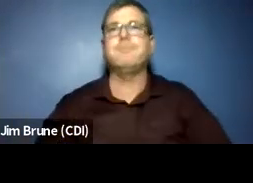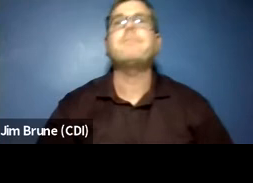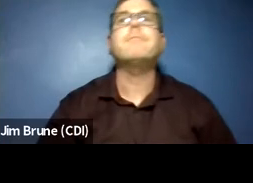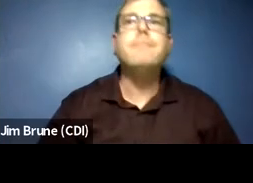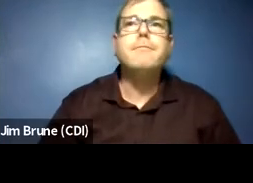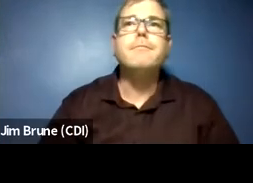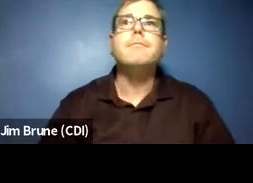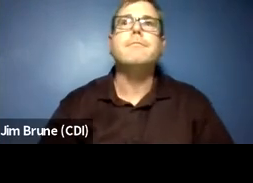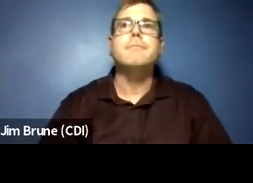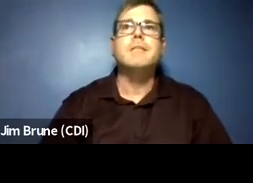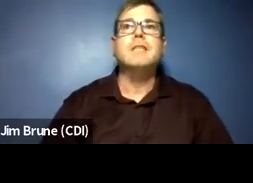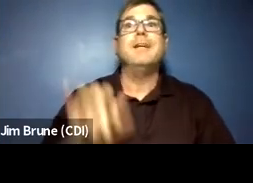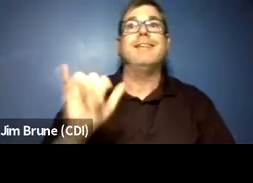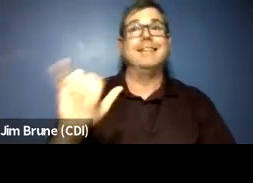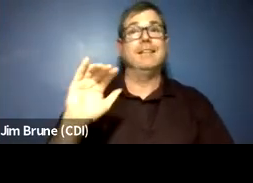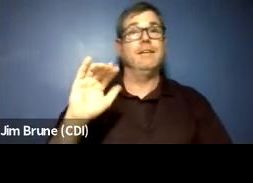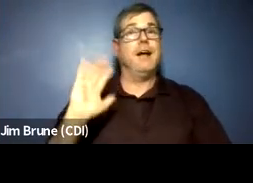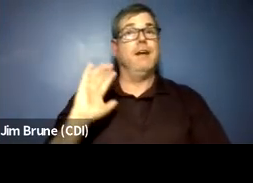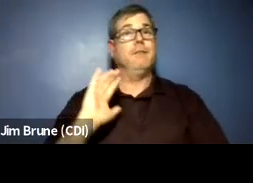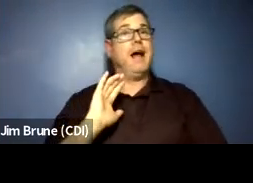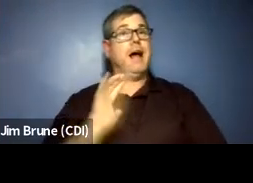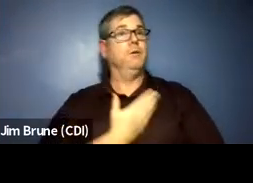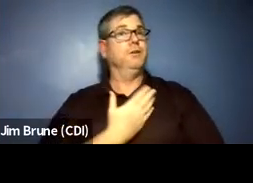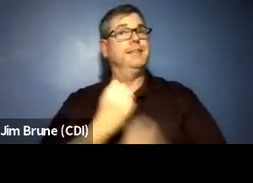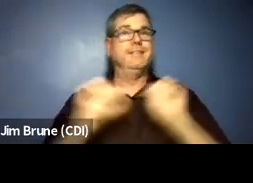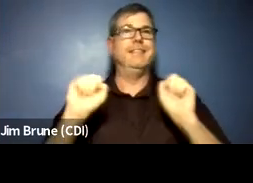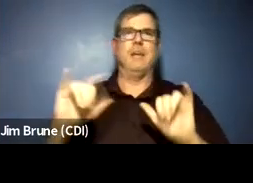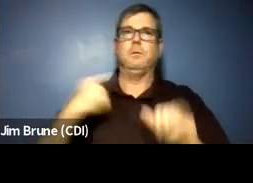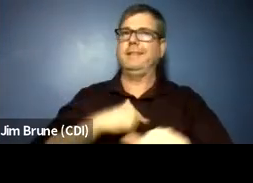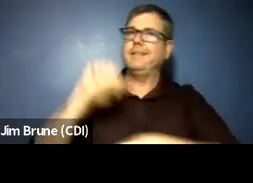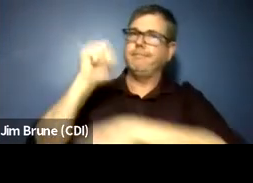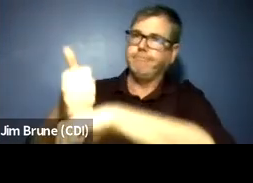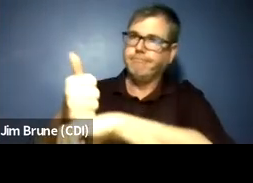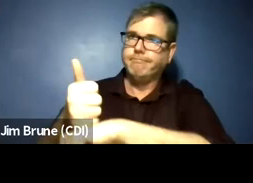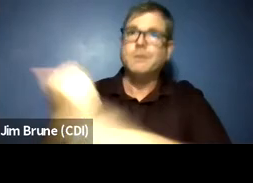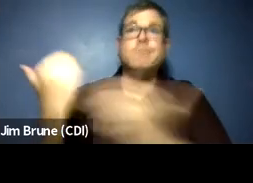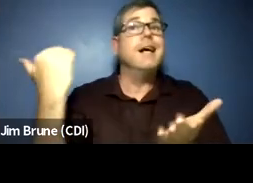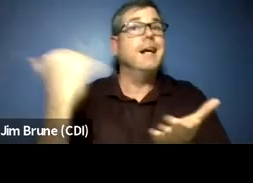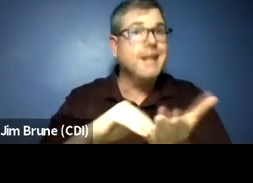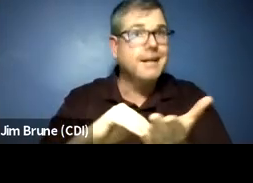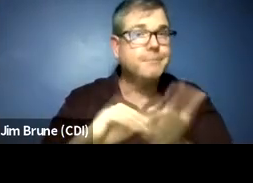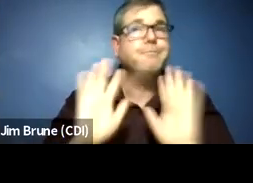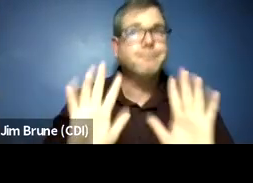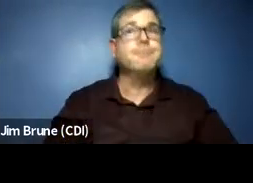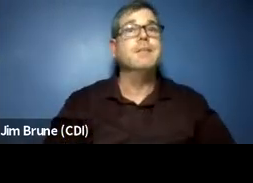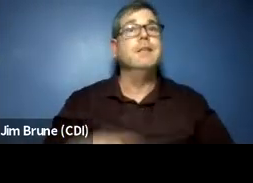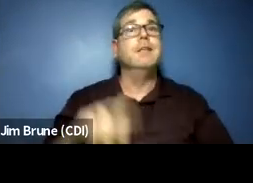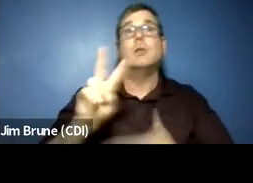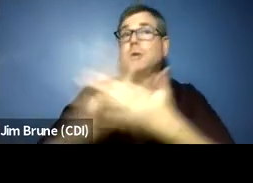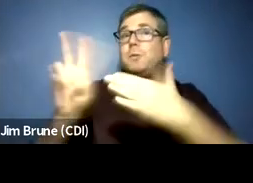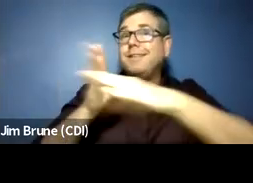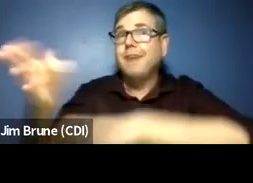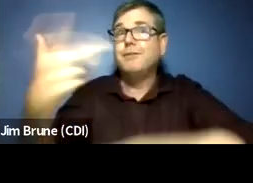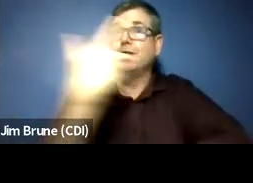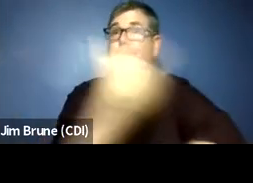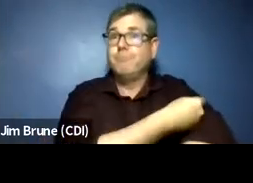Okay, so 2 weeks after you get your vaccine, you're 95% protected. You can feel pretty good. Okay, and if your